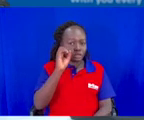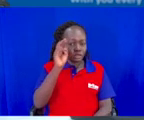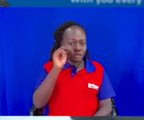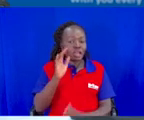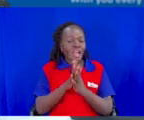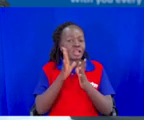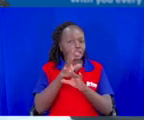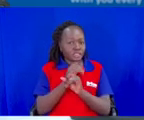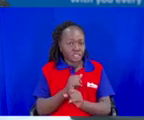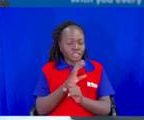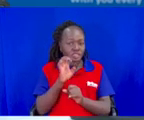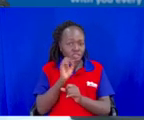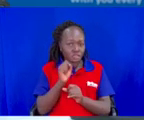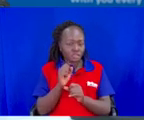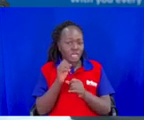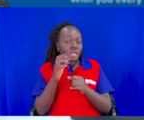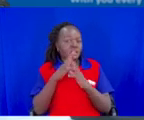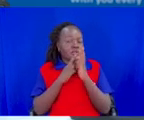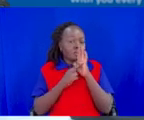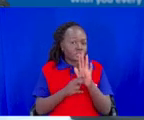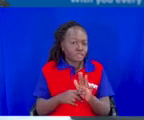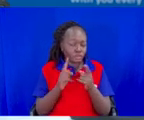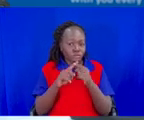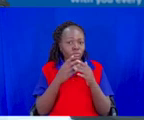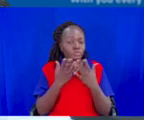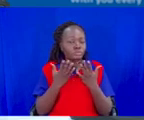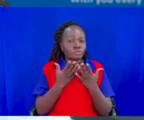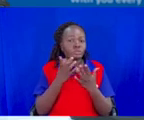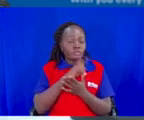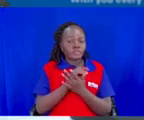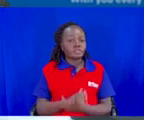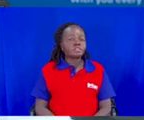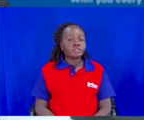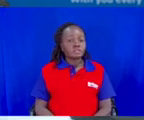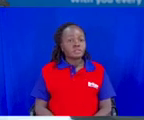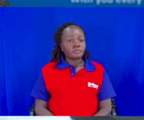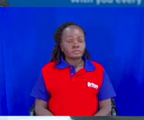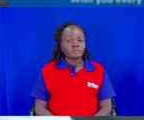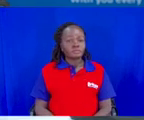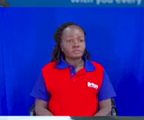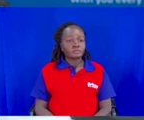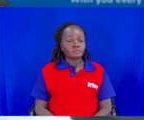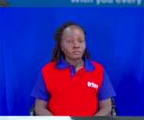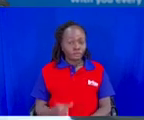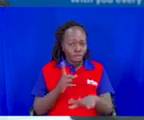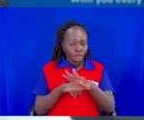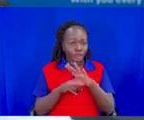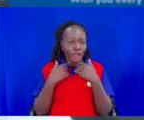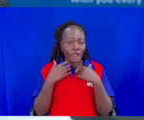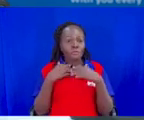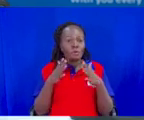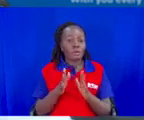trustees have been presented to you, the unit holders. While the format of this